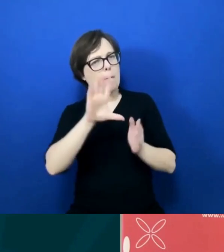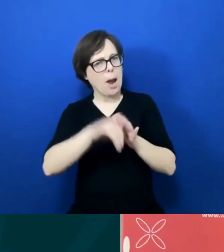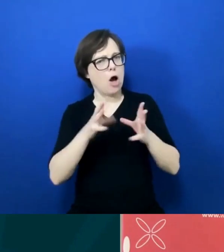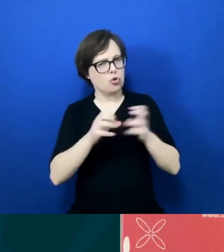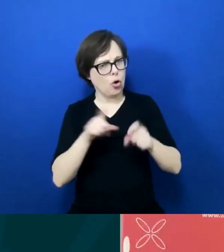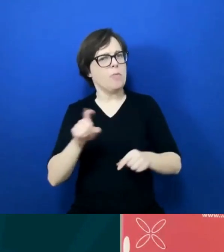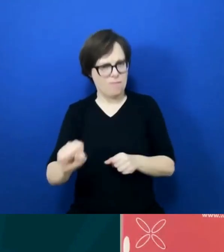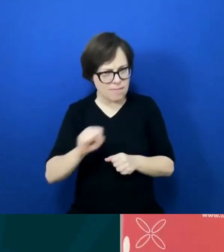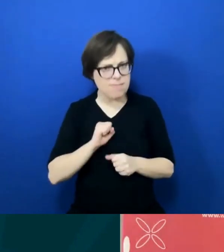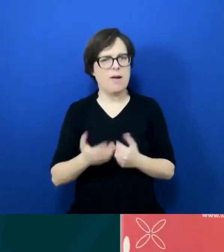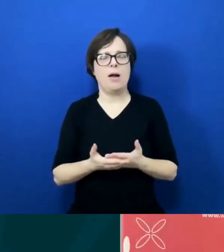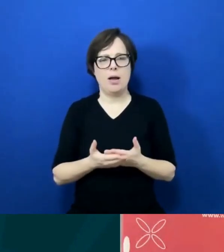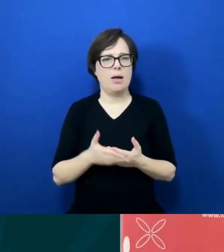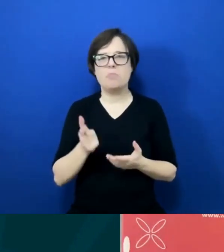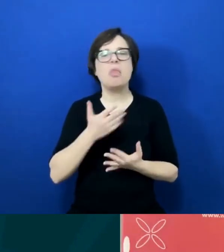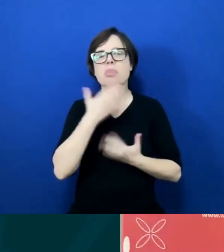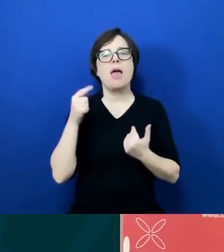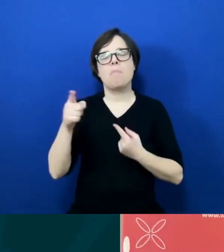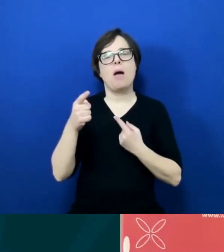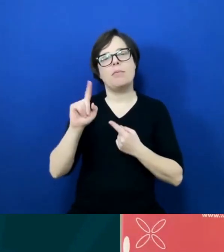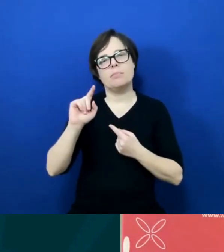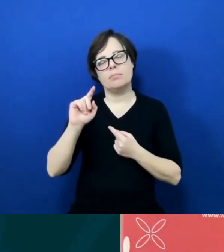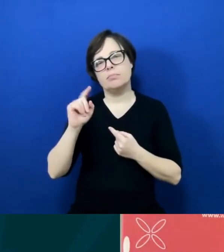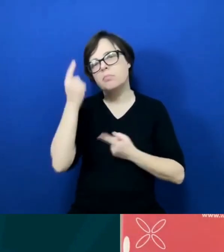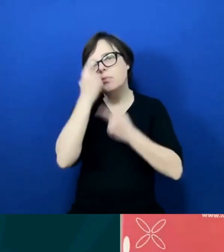residents accept it easily,